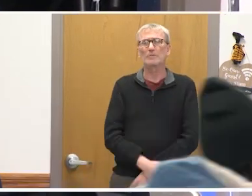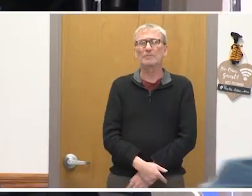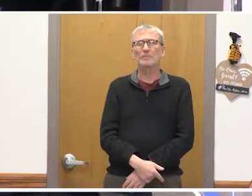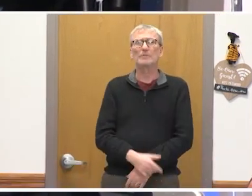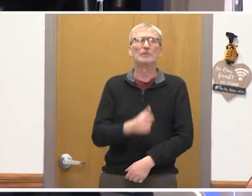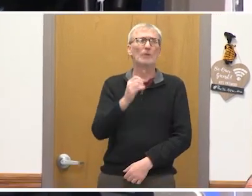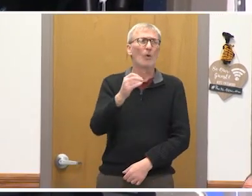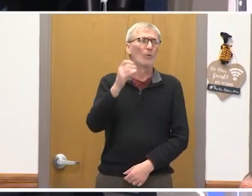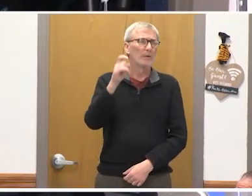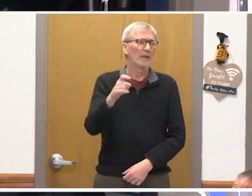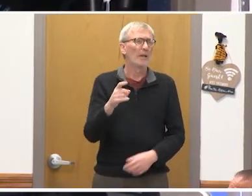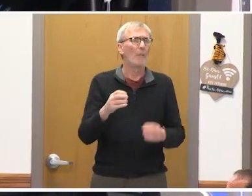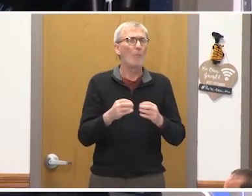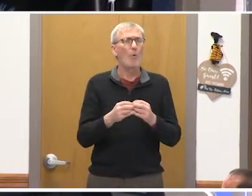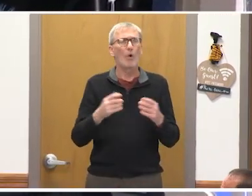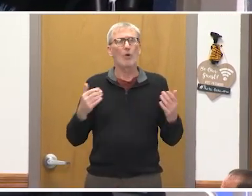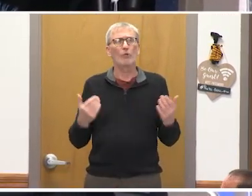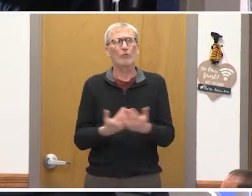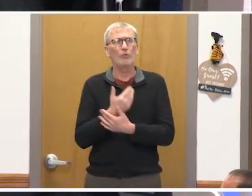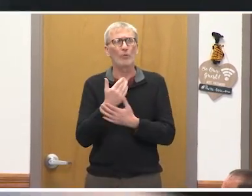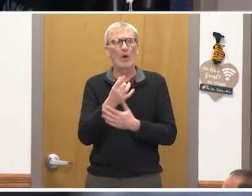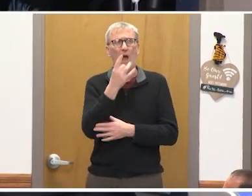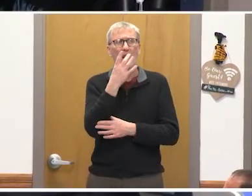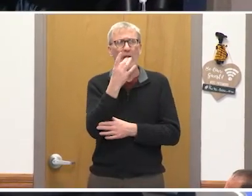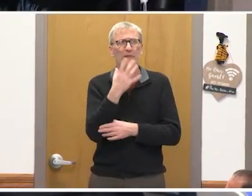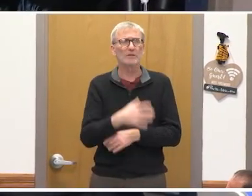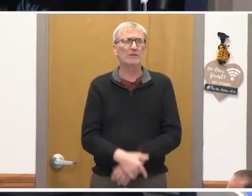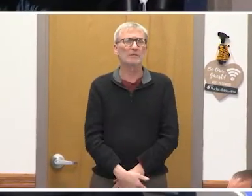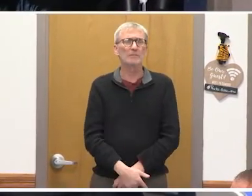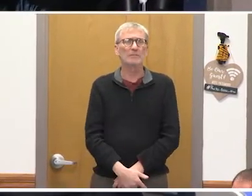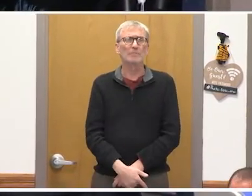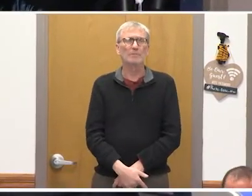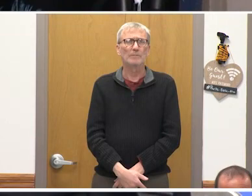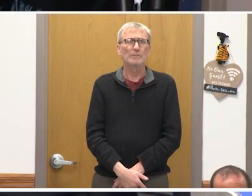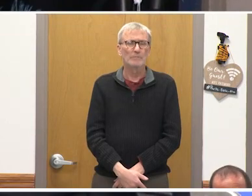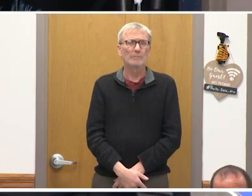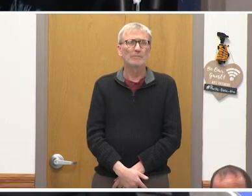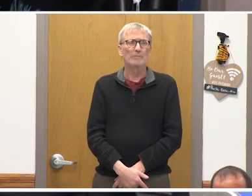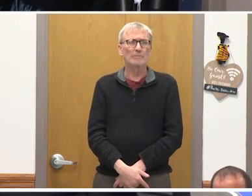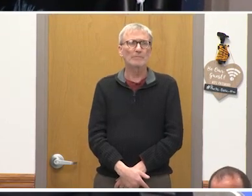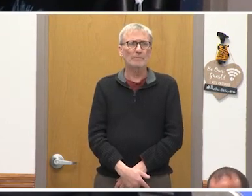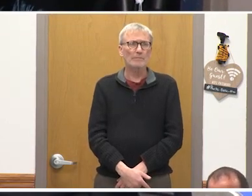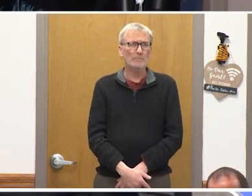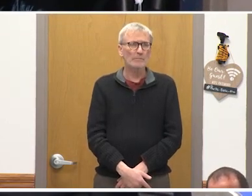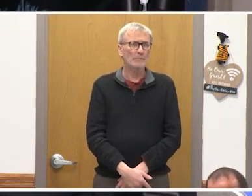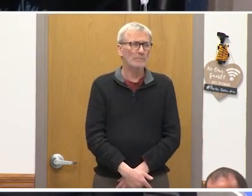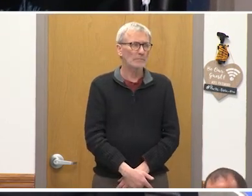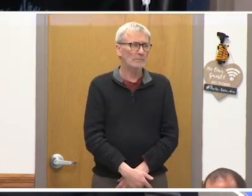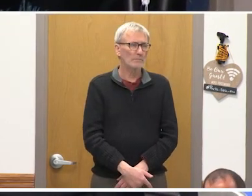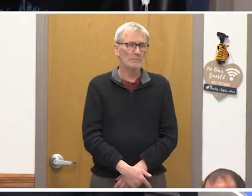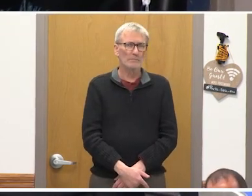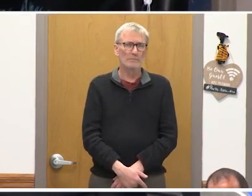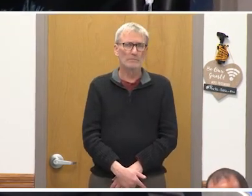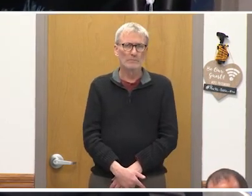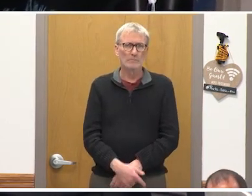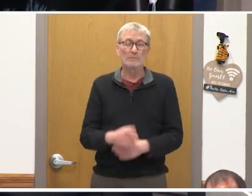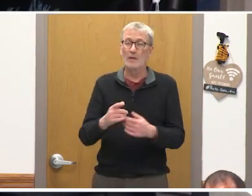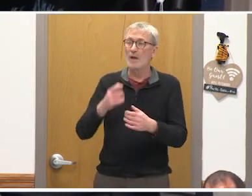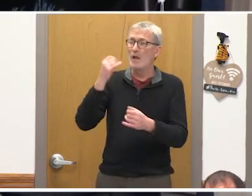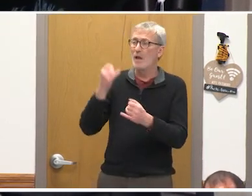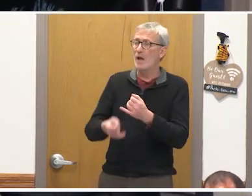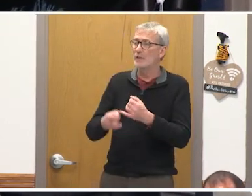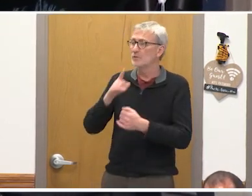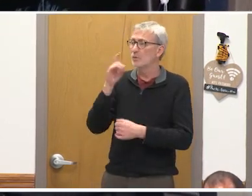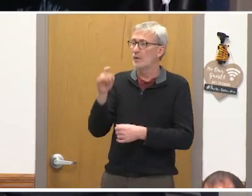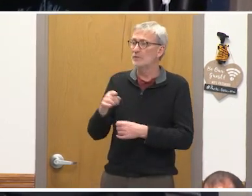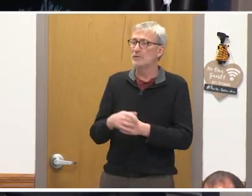we need modern lights installed along with this program. And my last question is,